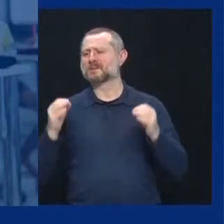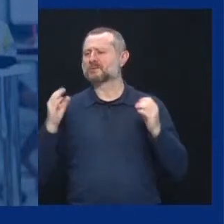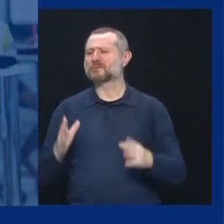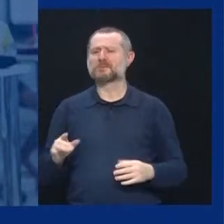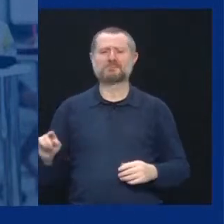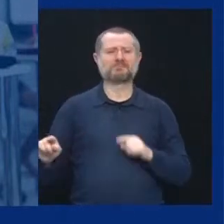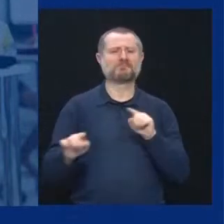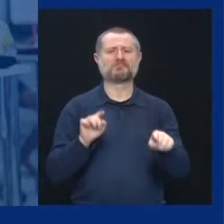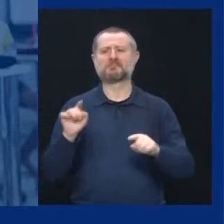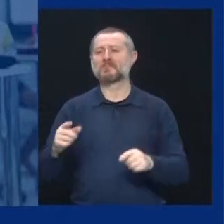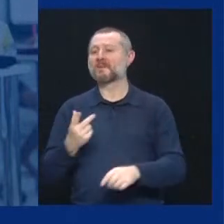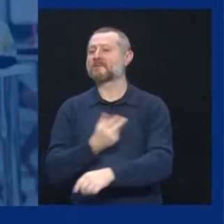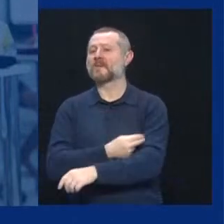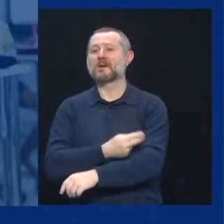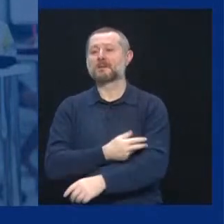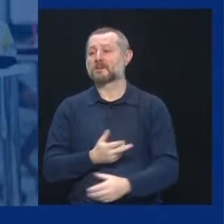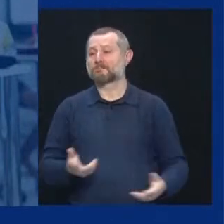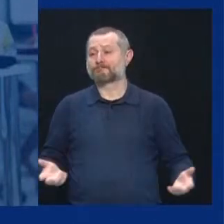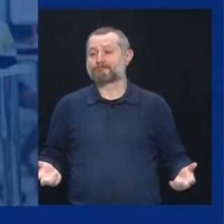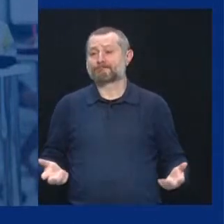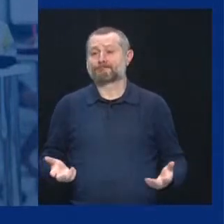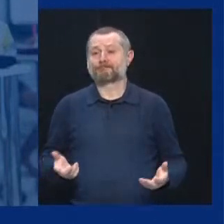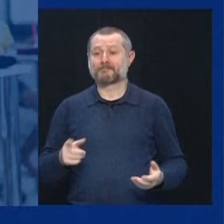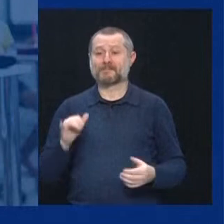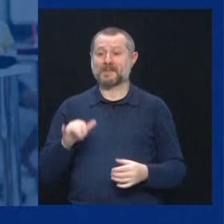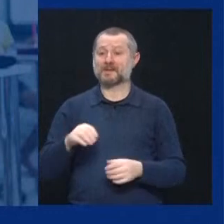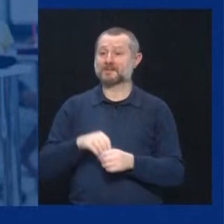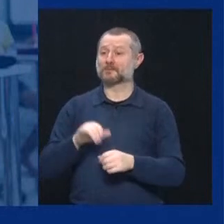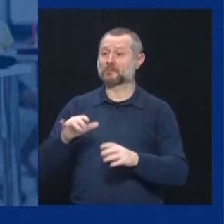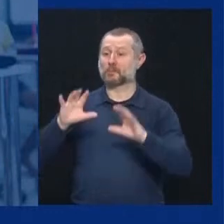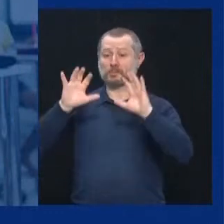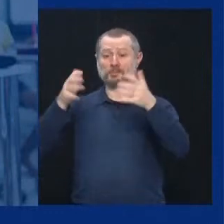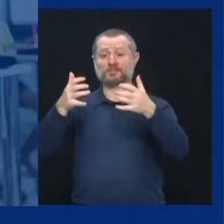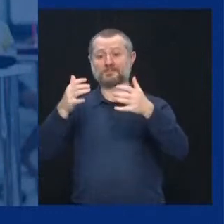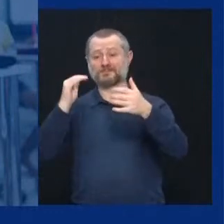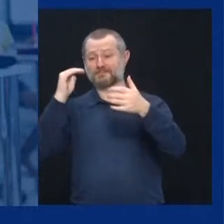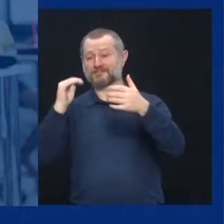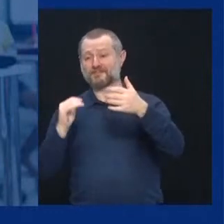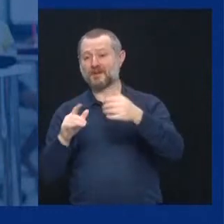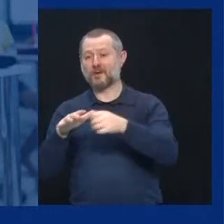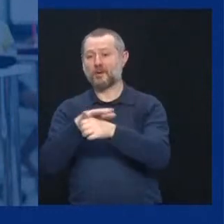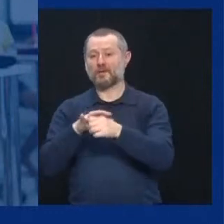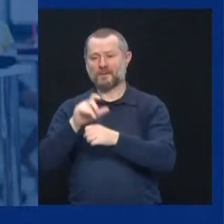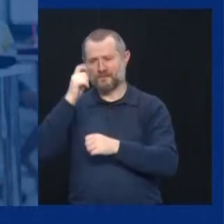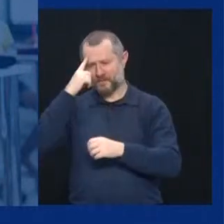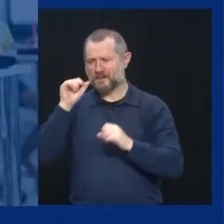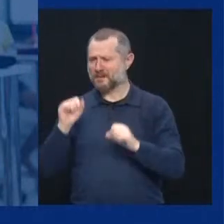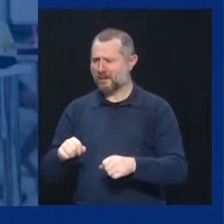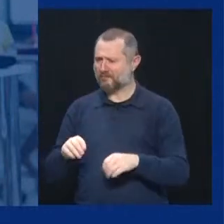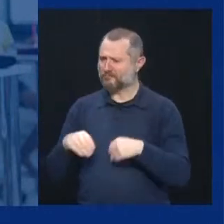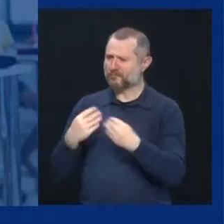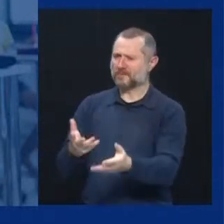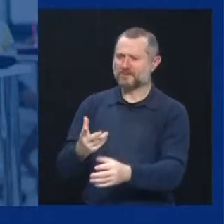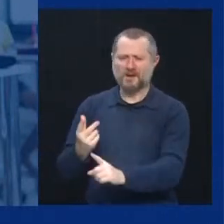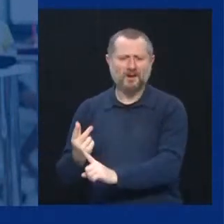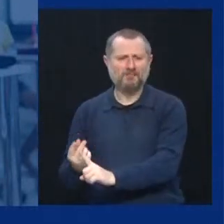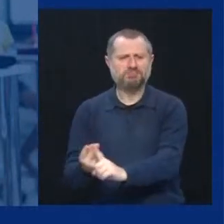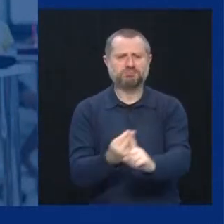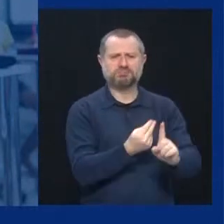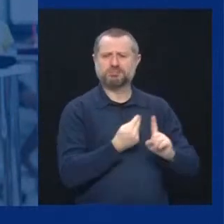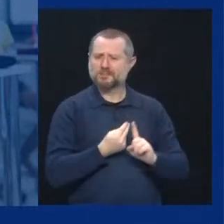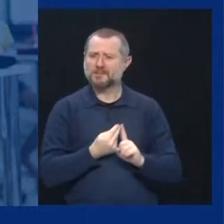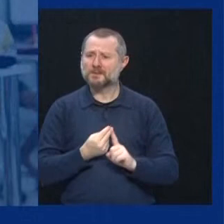Vaccinate the teachers. They are in the included class. Local governments can vaccinate the teachers, but the